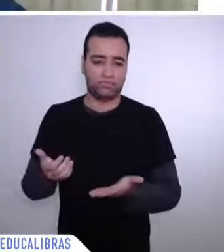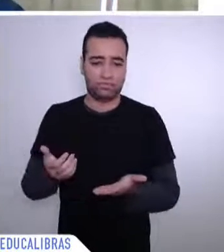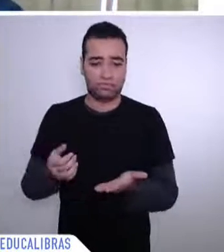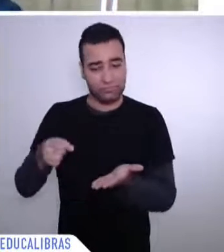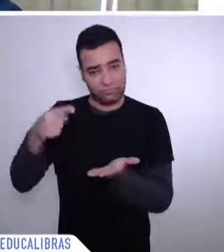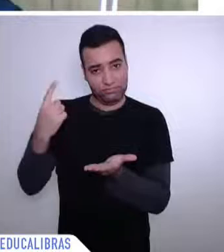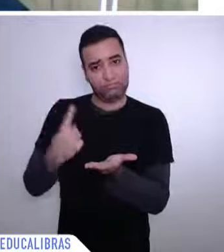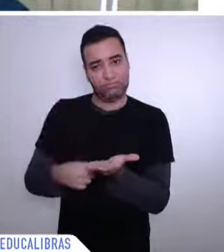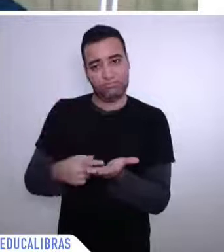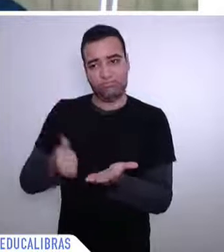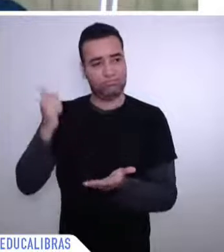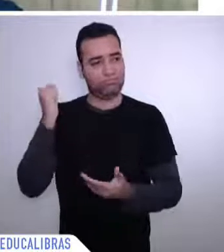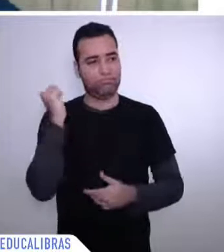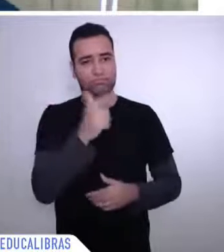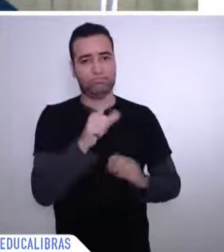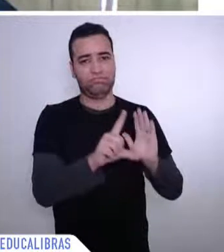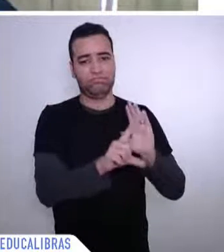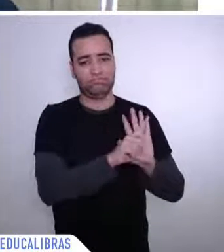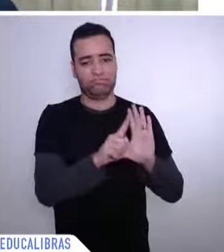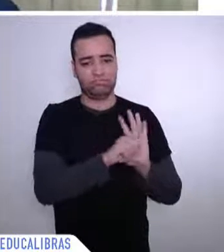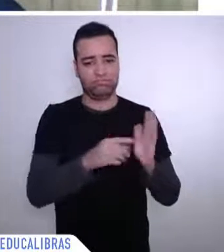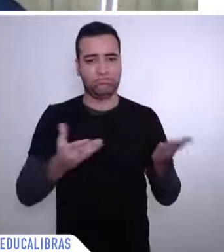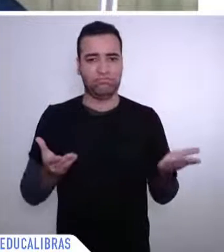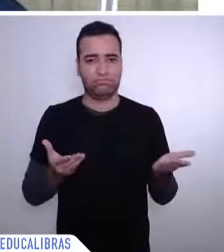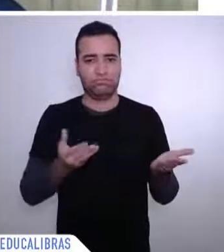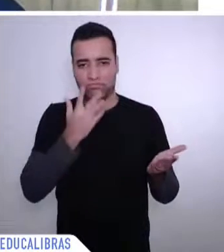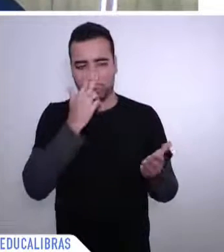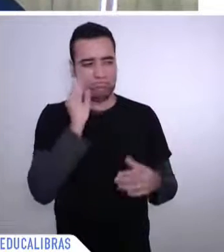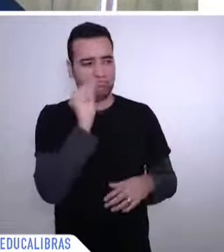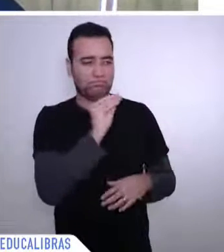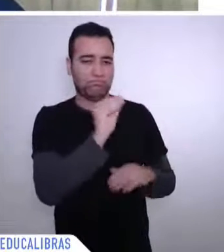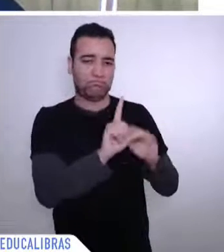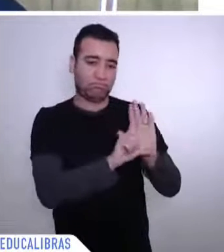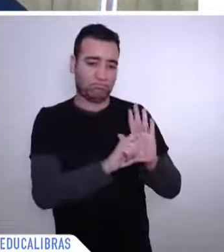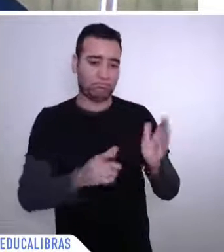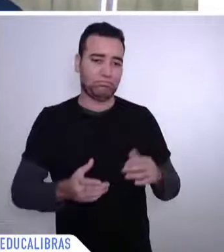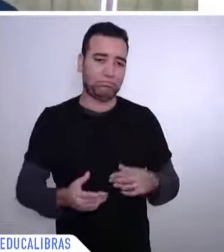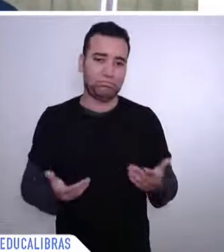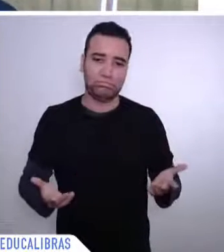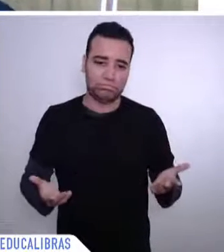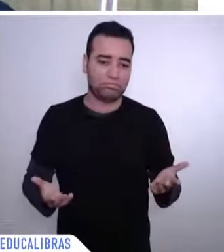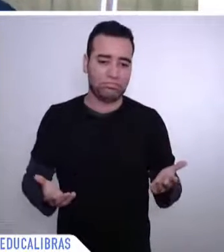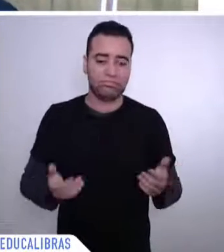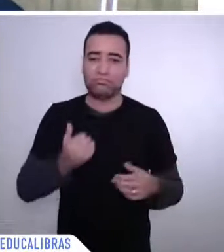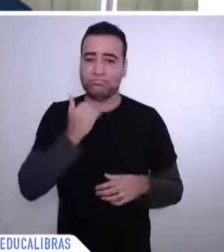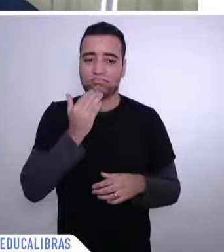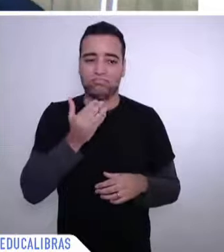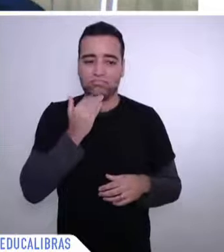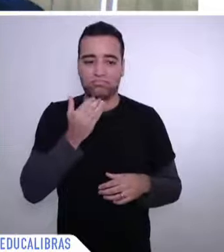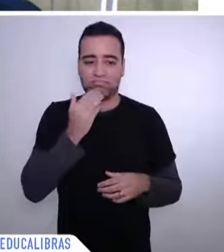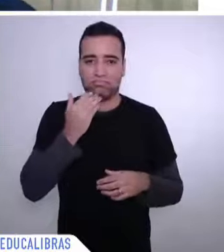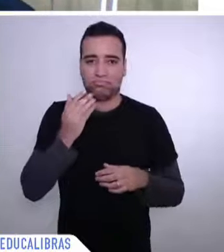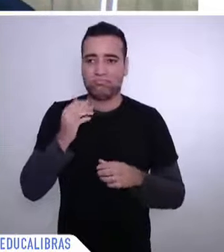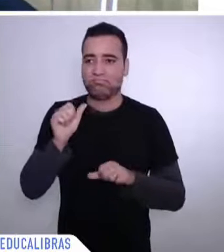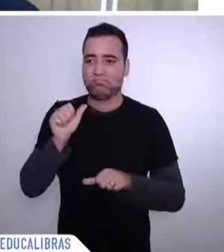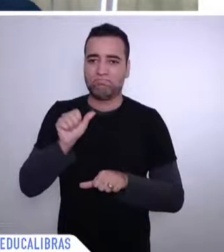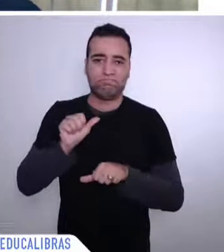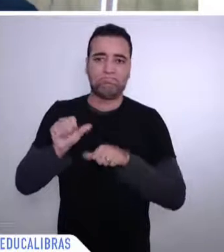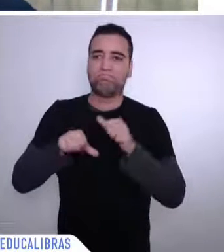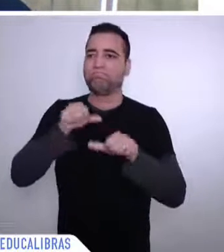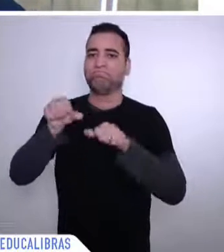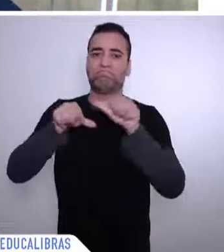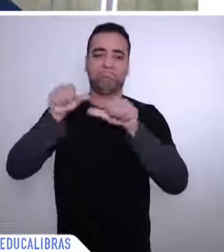done. If the agreement is more important than the law, then there's no use having such law.